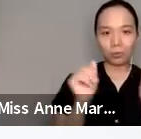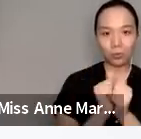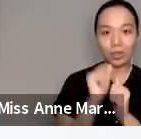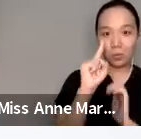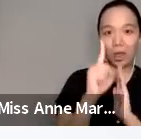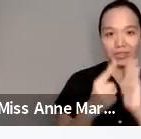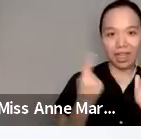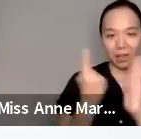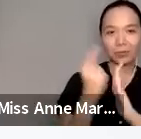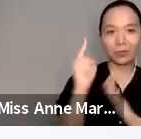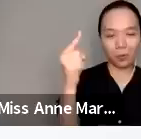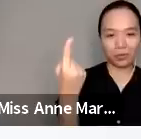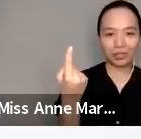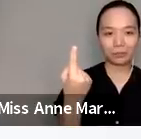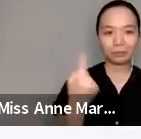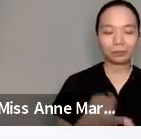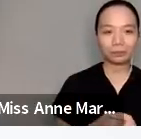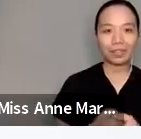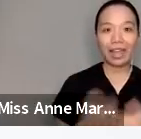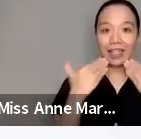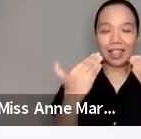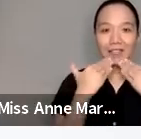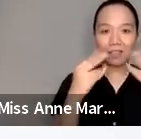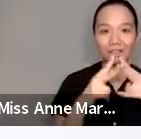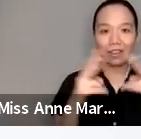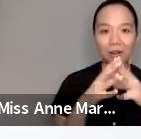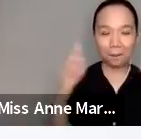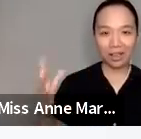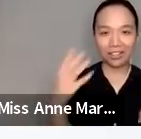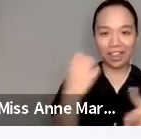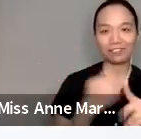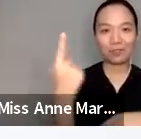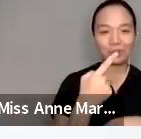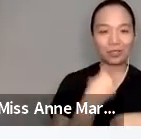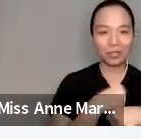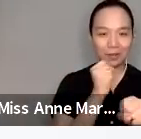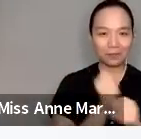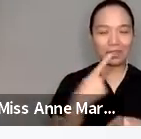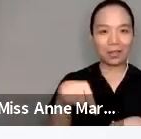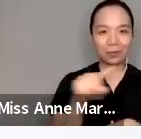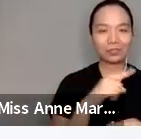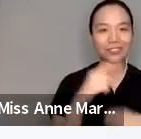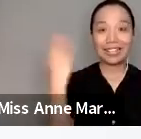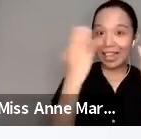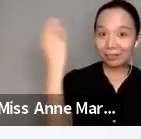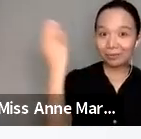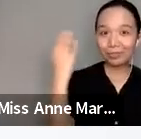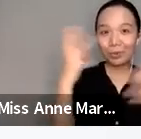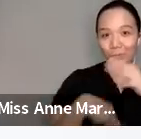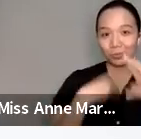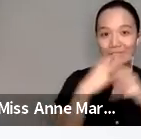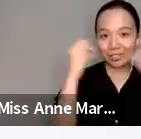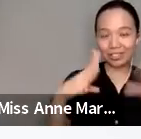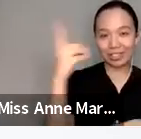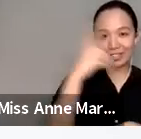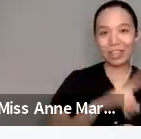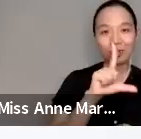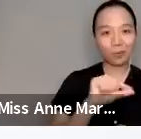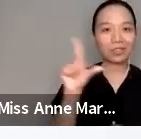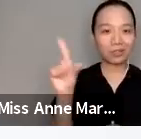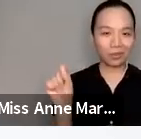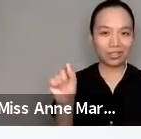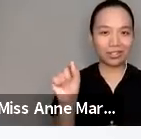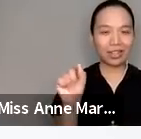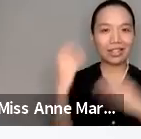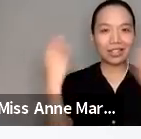hour only. Thank you very much, everyone, for making our virtual celebration of World Teachers Day 2020